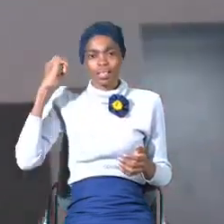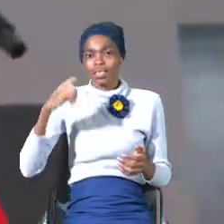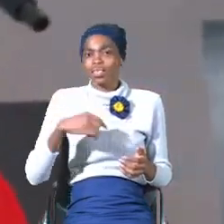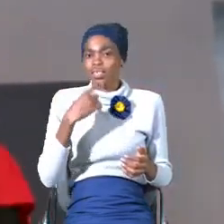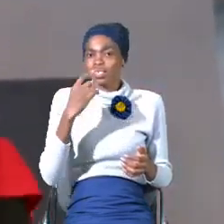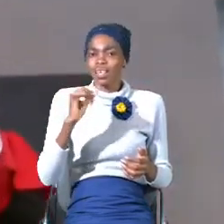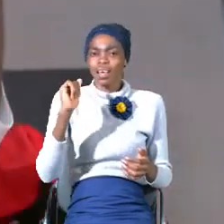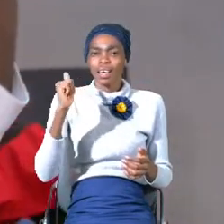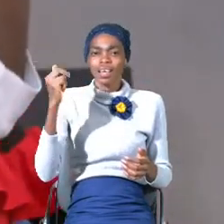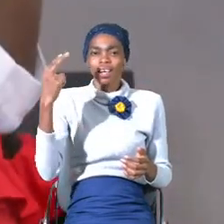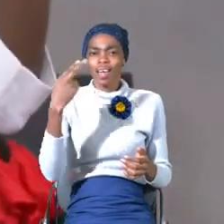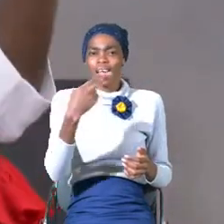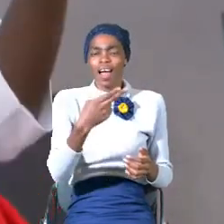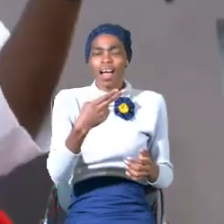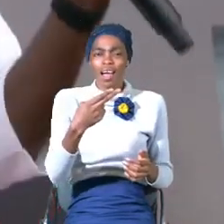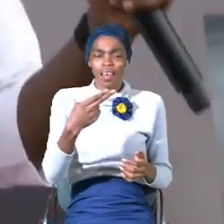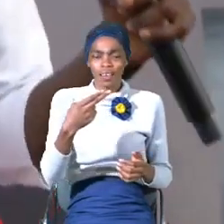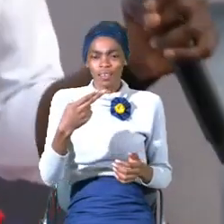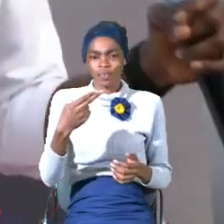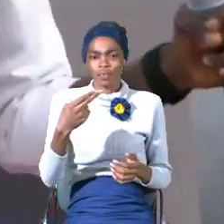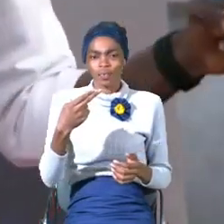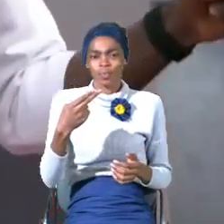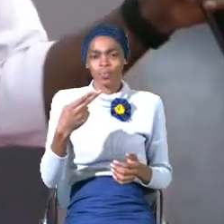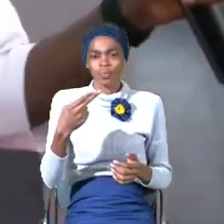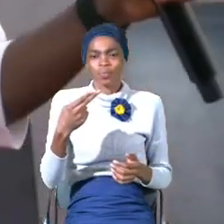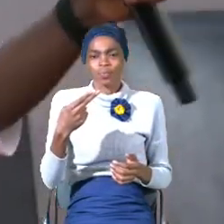And he said,